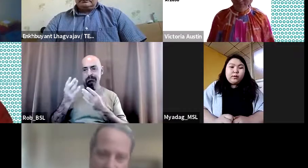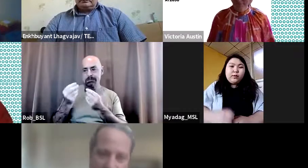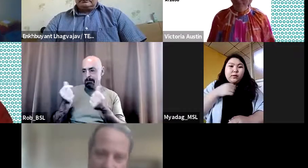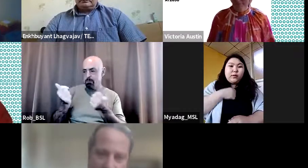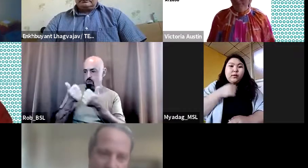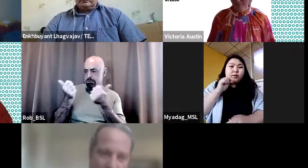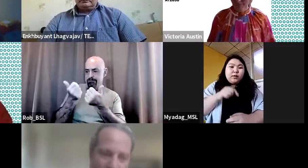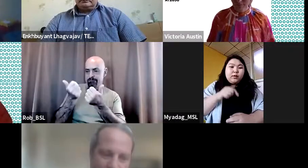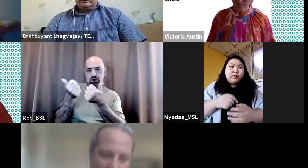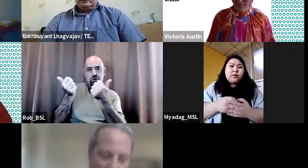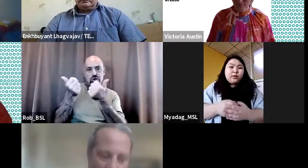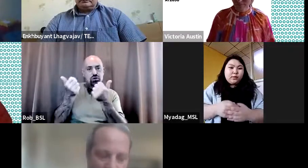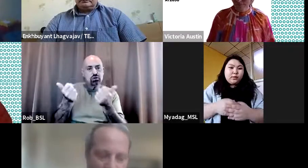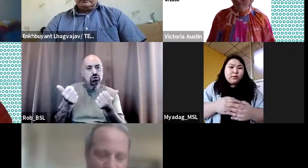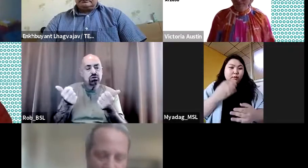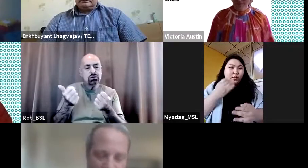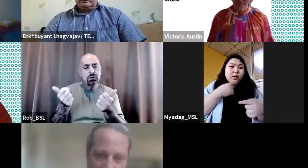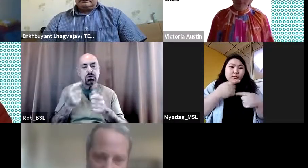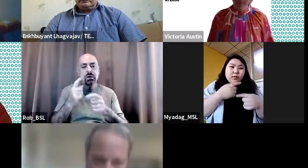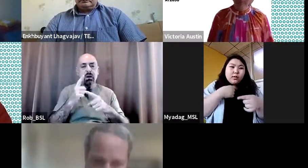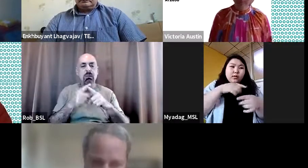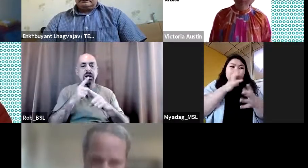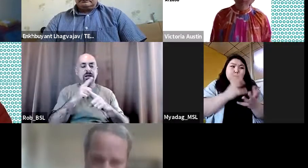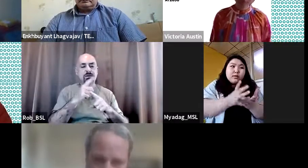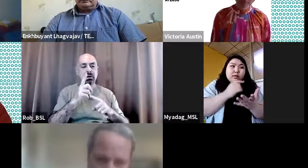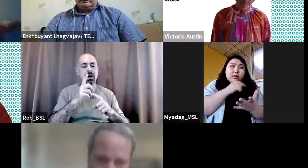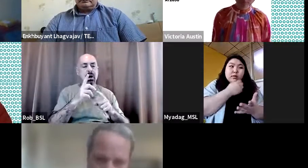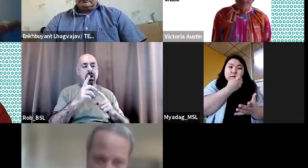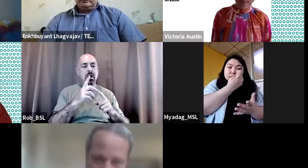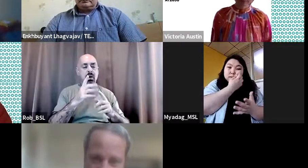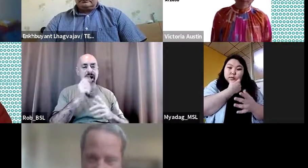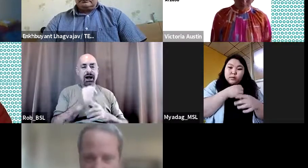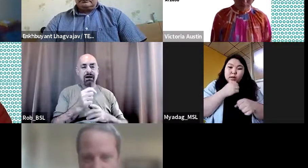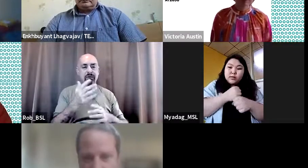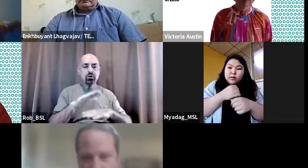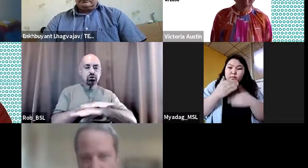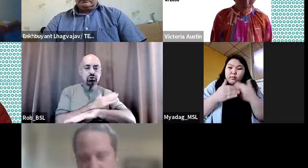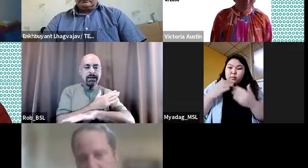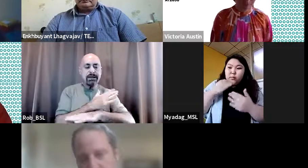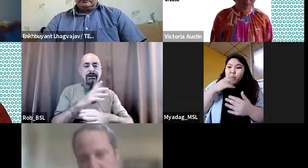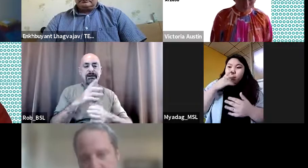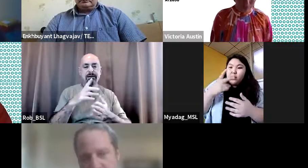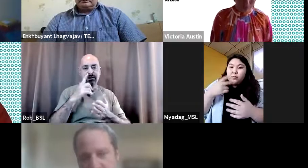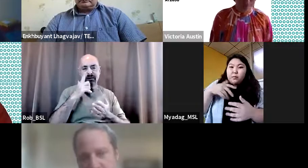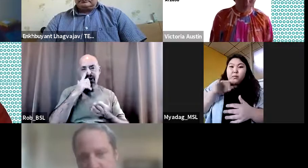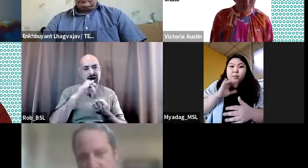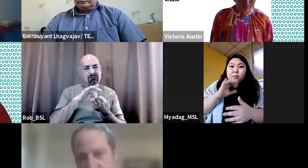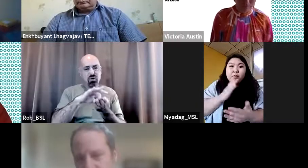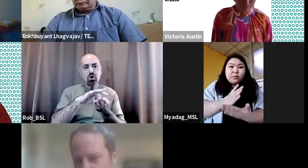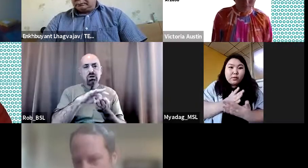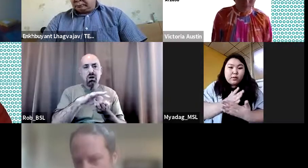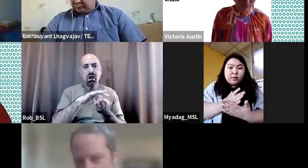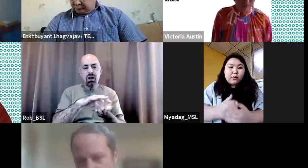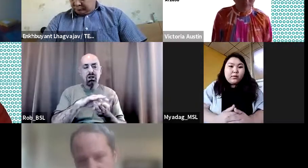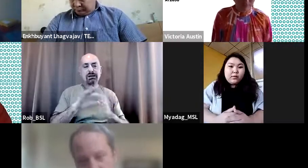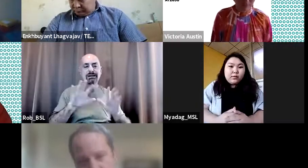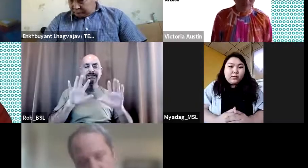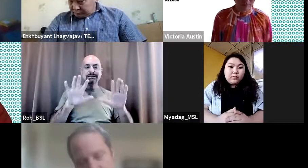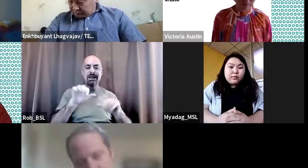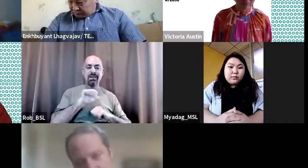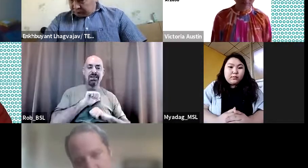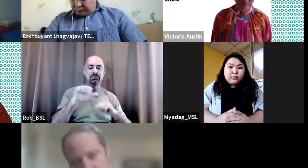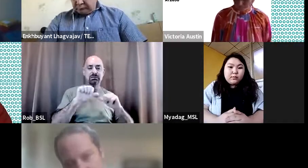under design. We have also a green affordable housing project, which aims to provide 10,000 green affordable